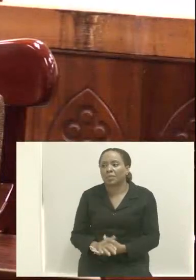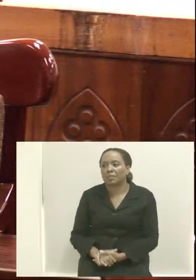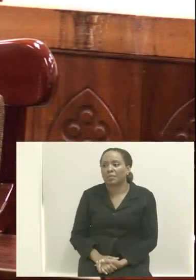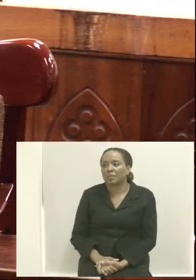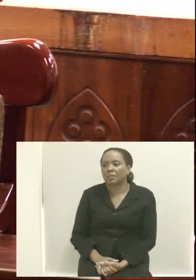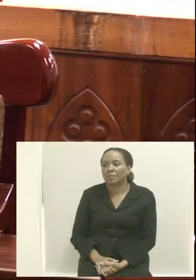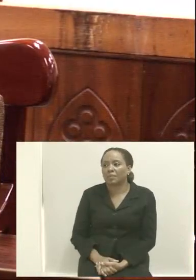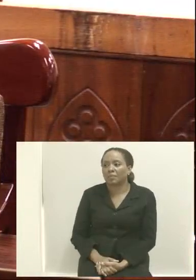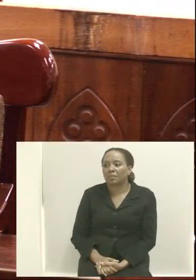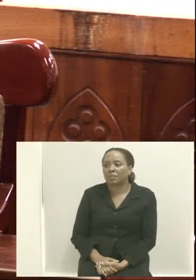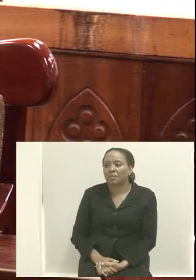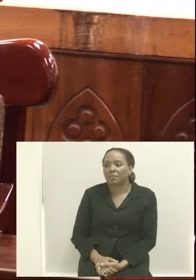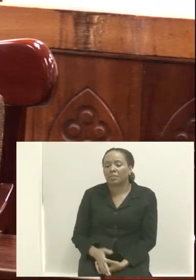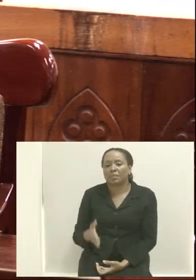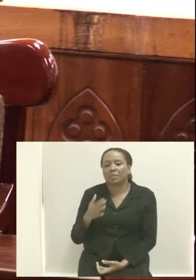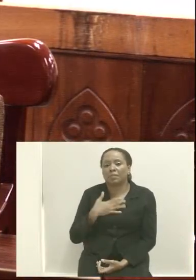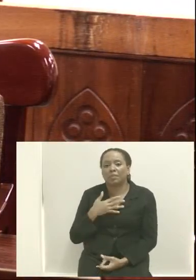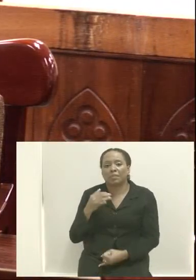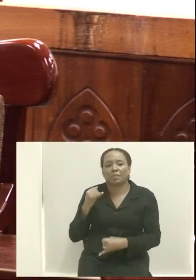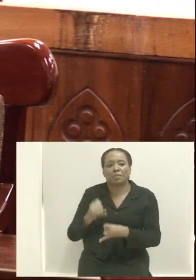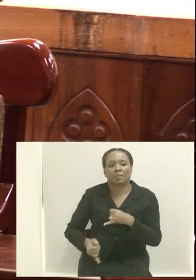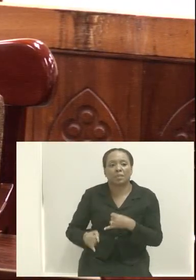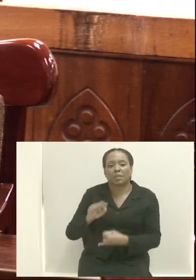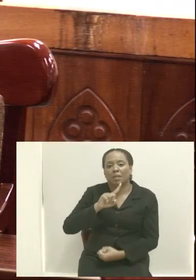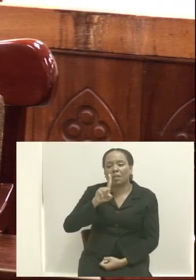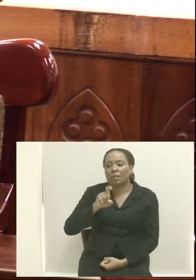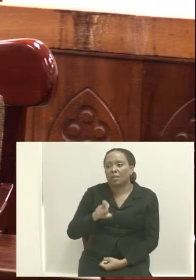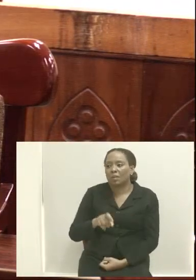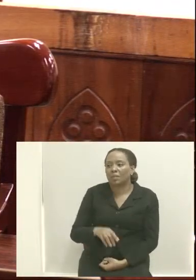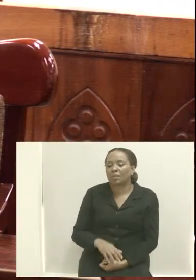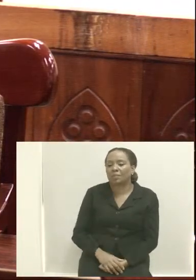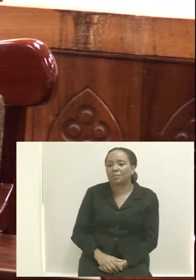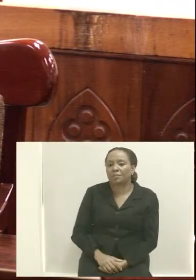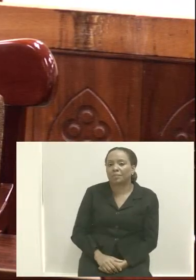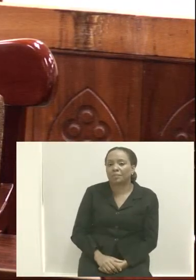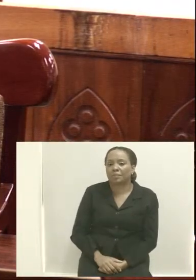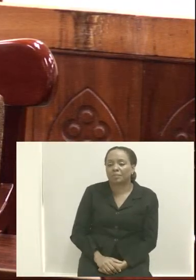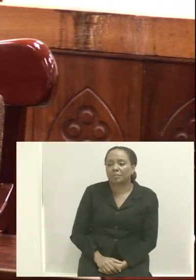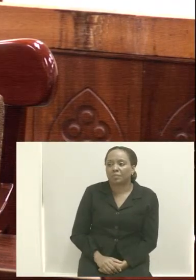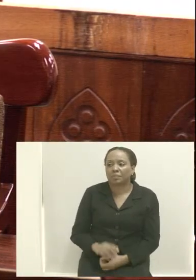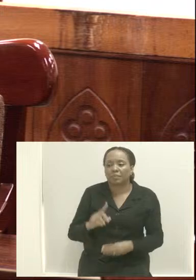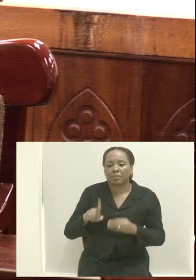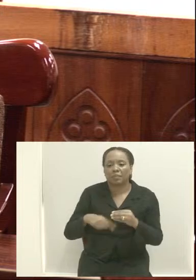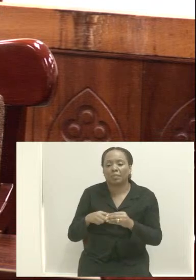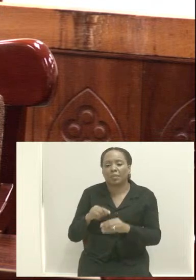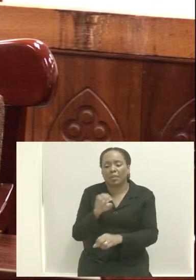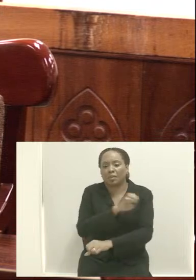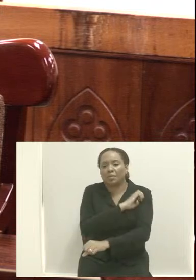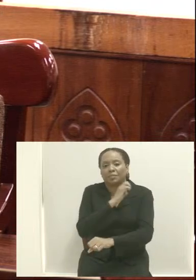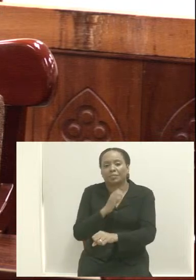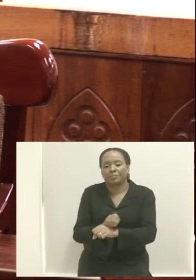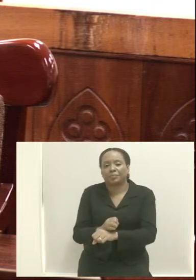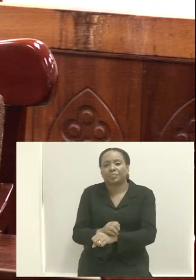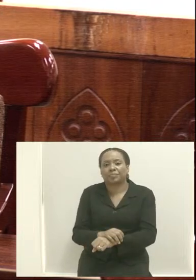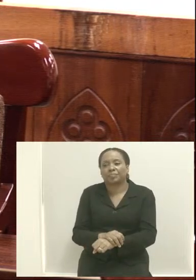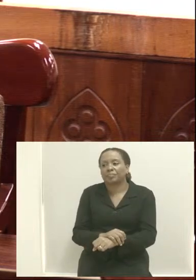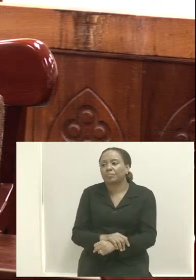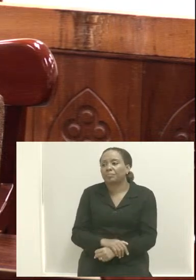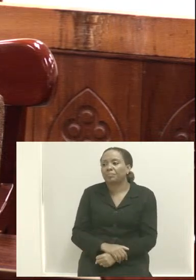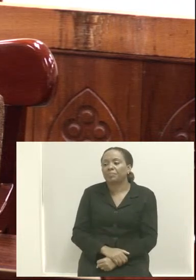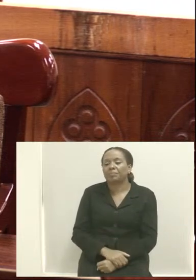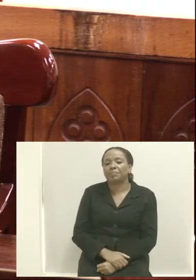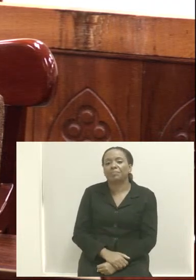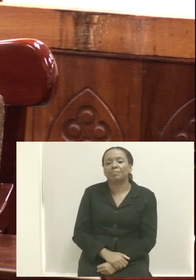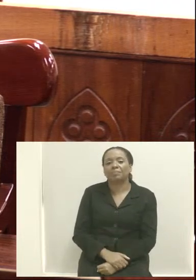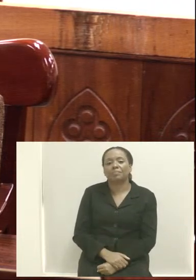the issue of energy. And as you know, I'm capable only of